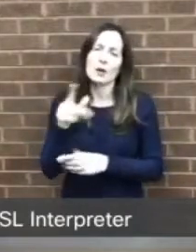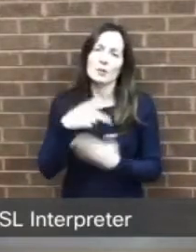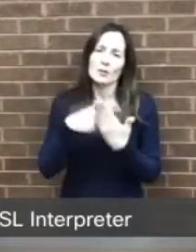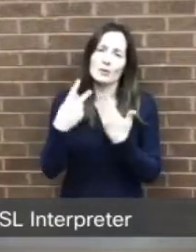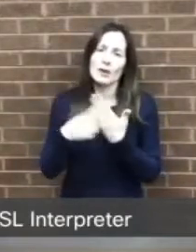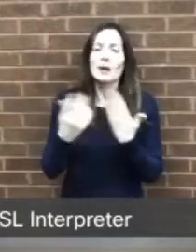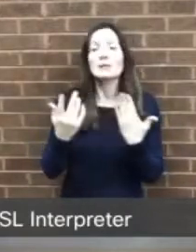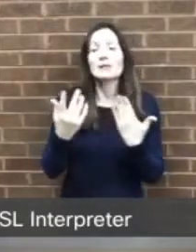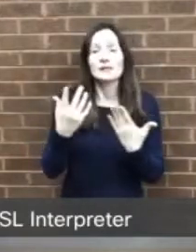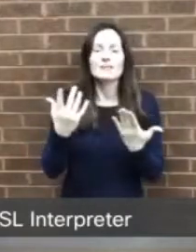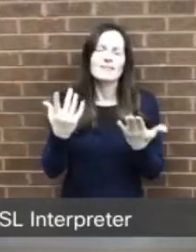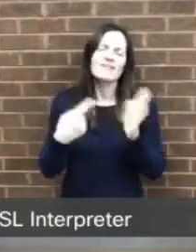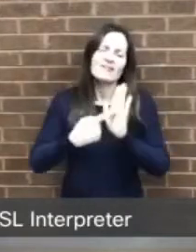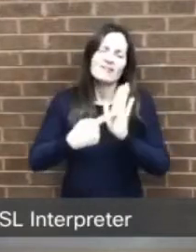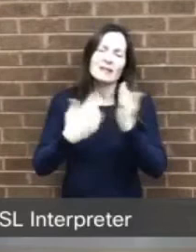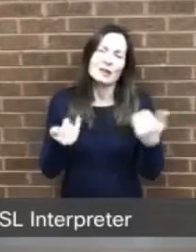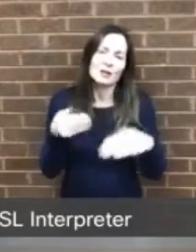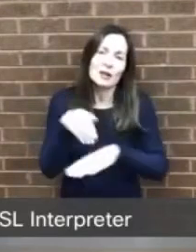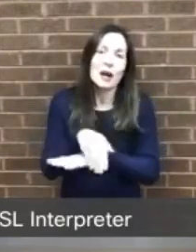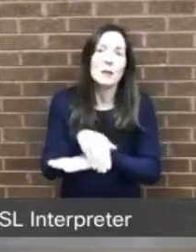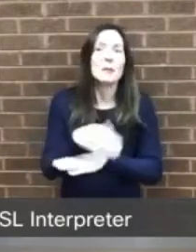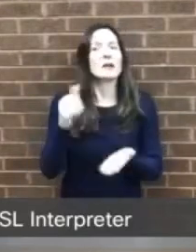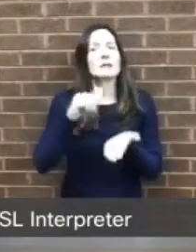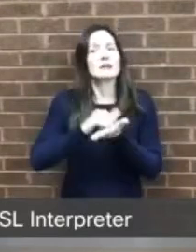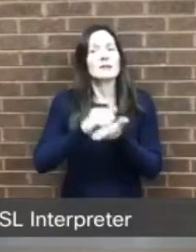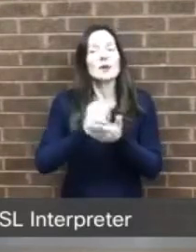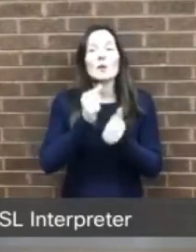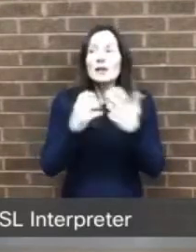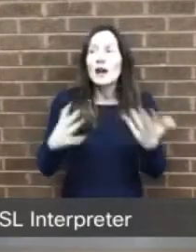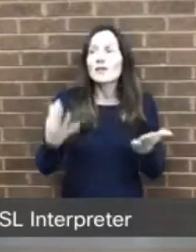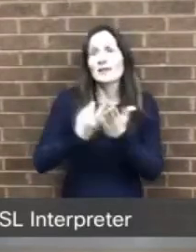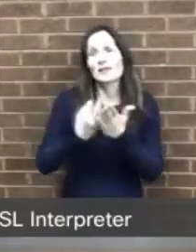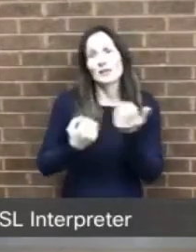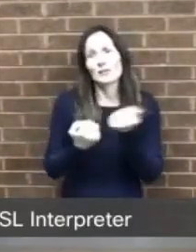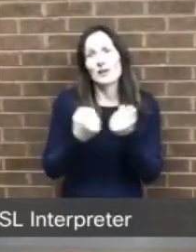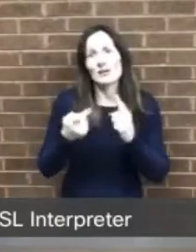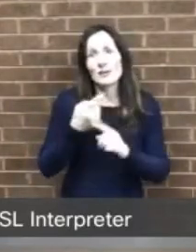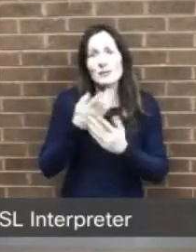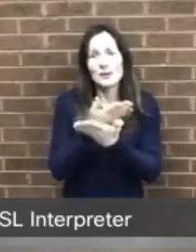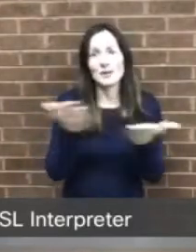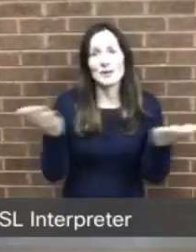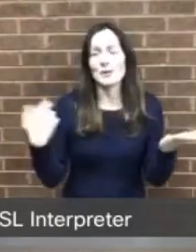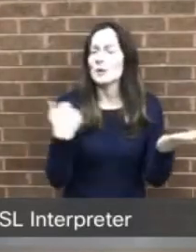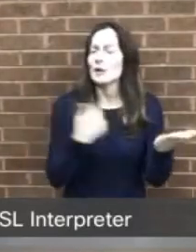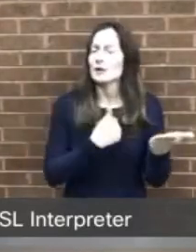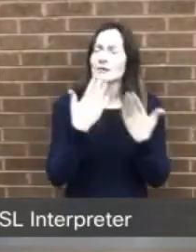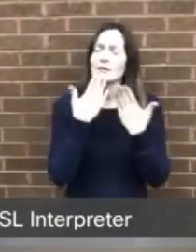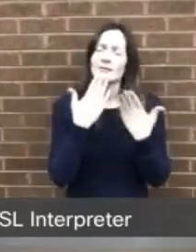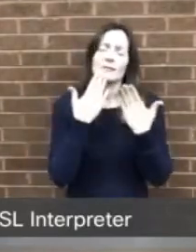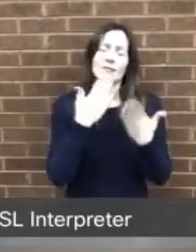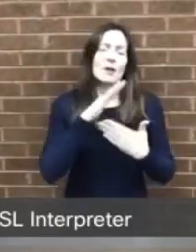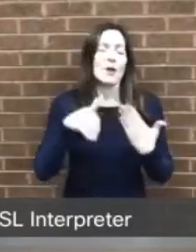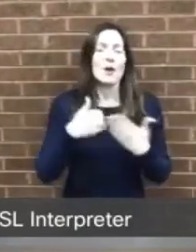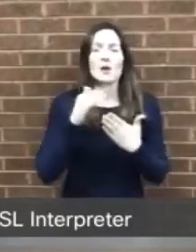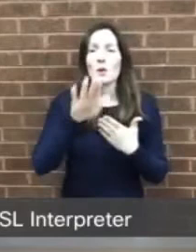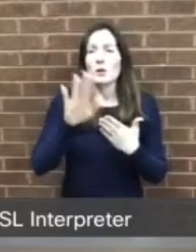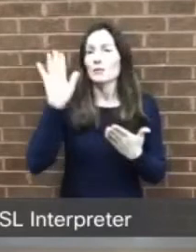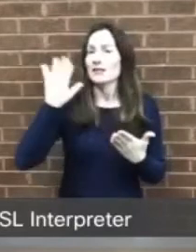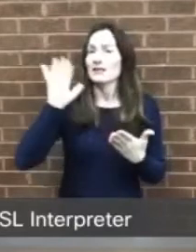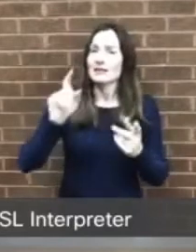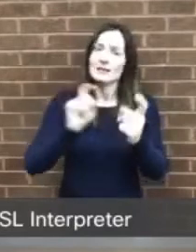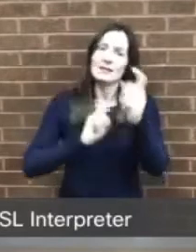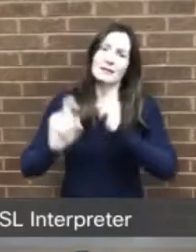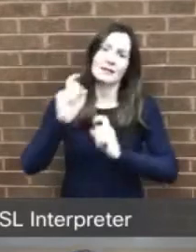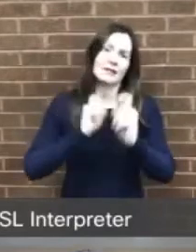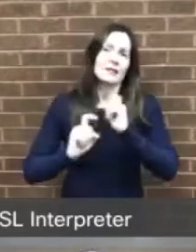do it without the financial support we get from you, our community, and we are extremely grateful for all your previous contributions and hope you can make a gift to